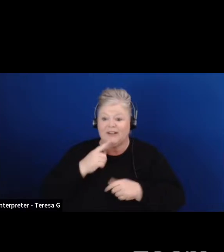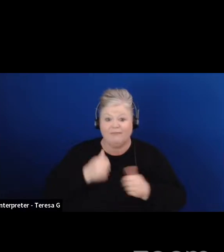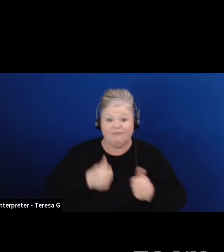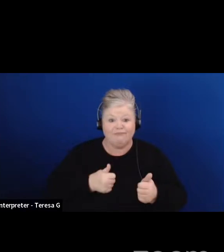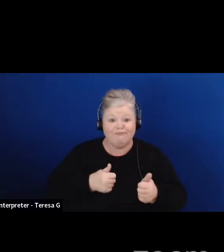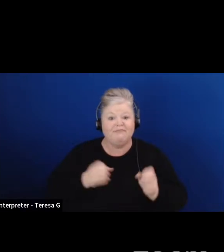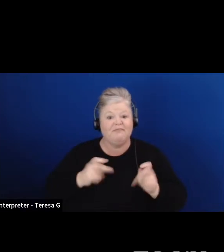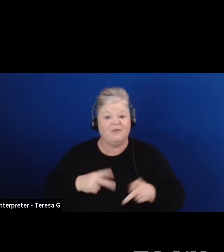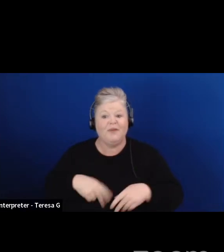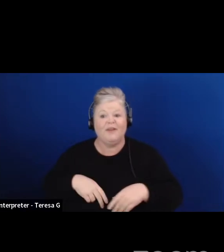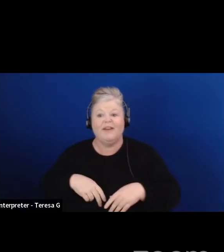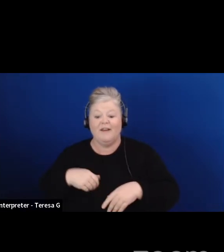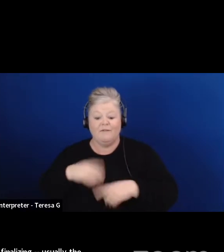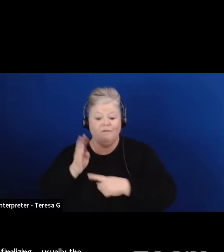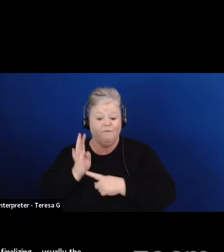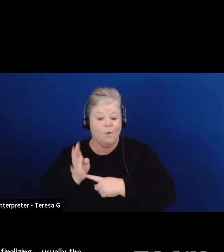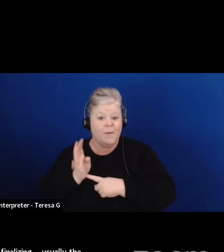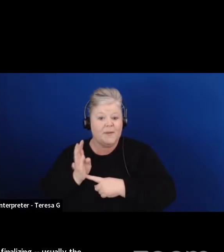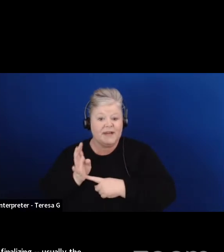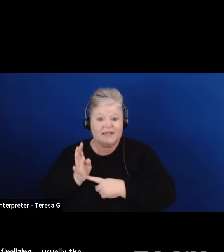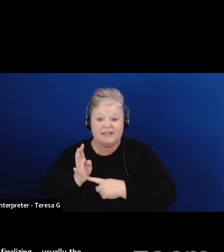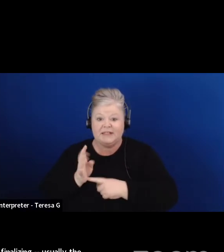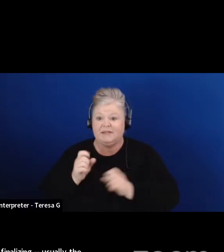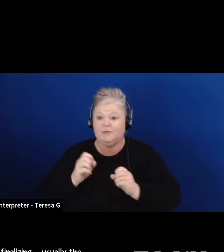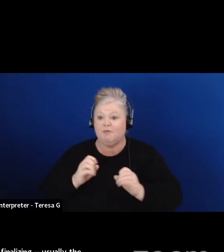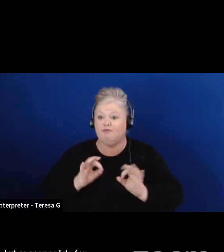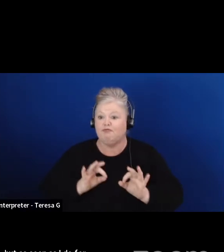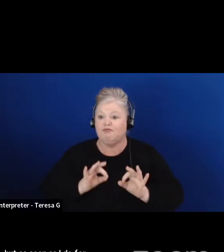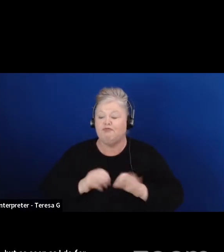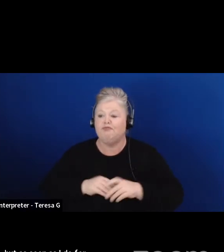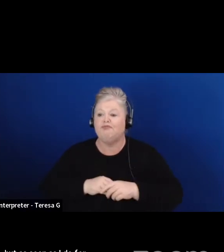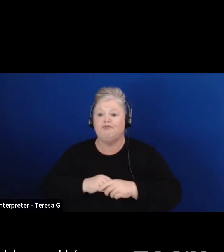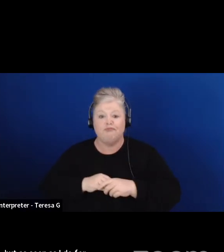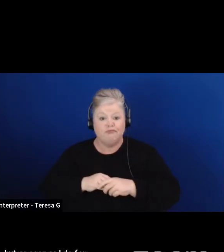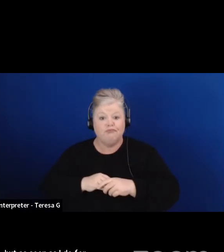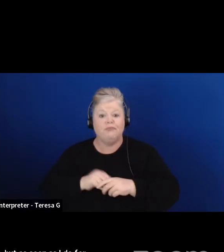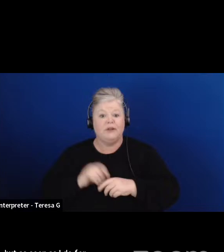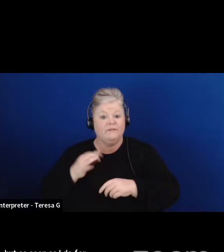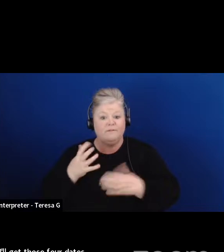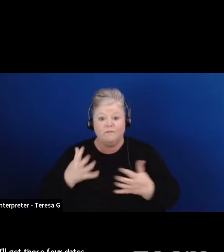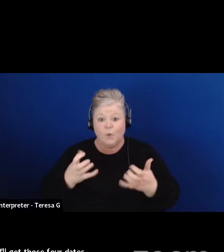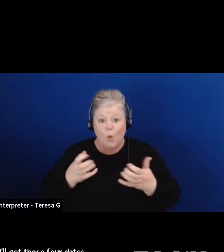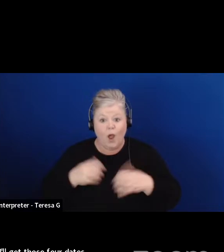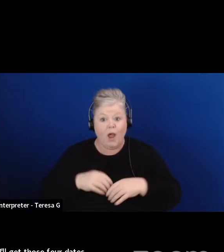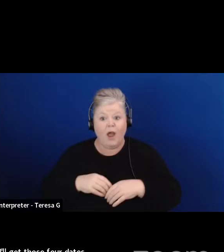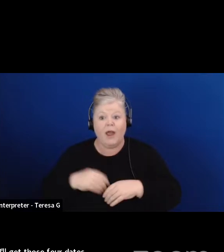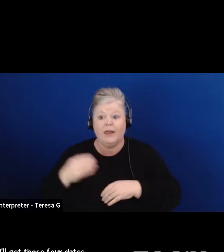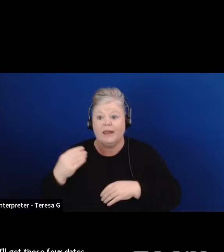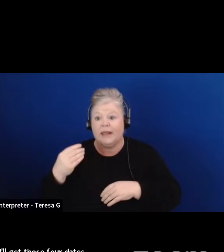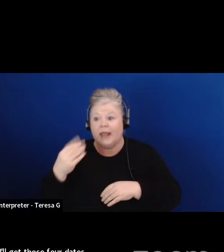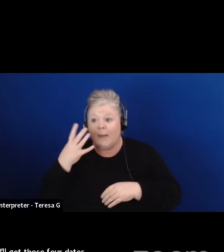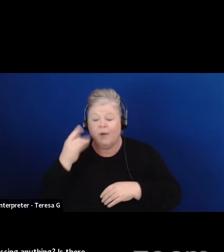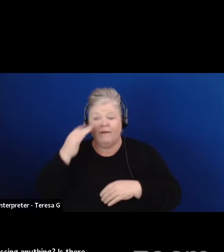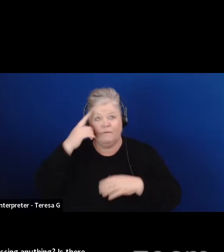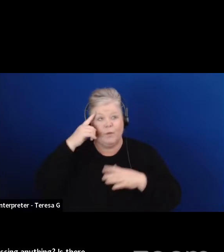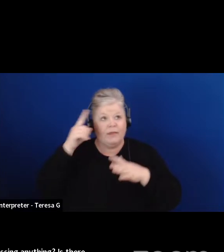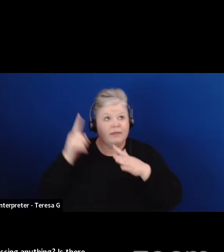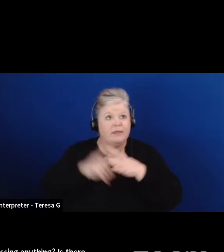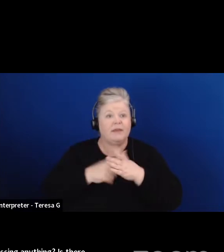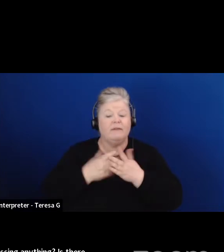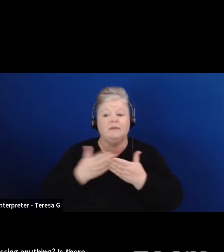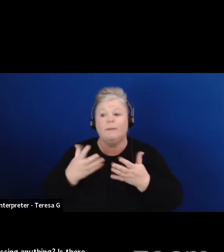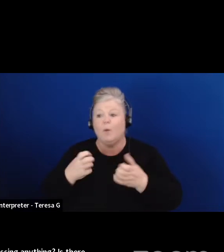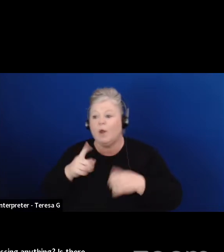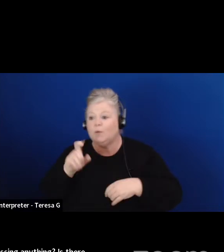Okay, we got about 4 minutes. So I'm just, if you want to put your camera on, if you're thinking of something,